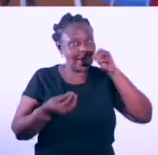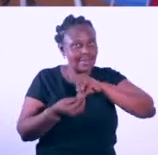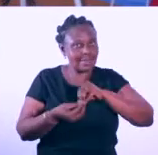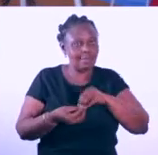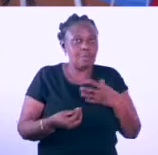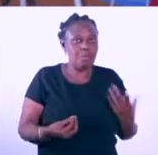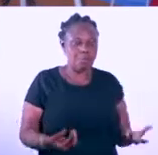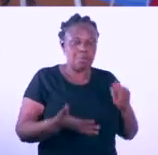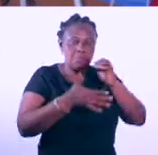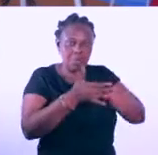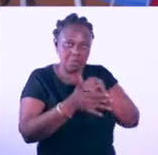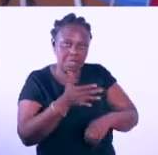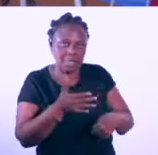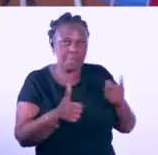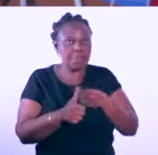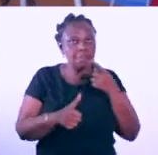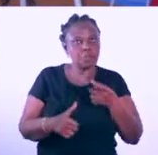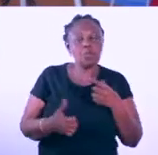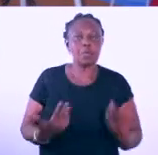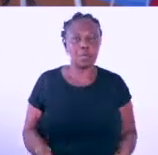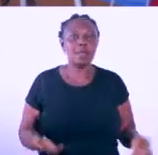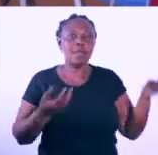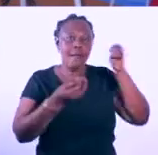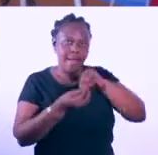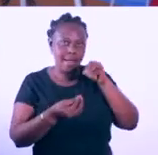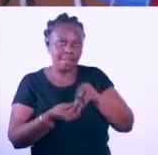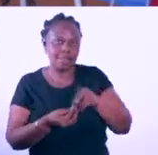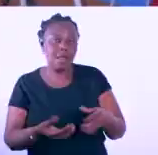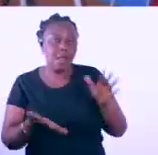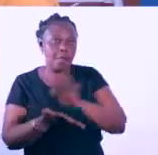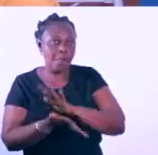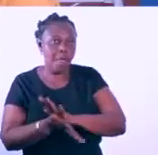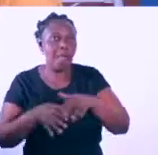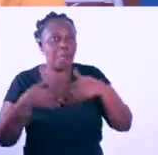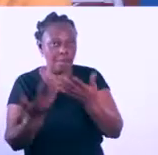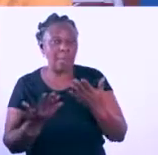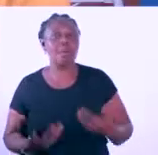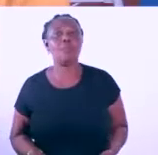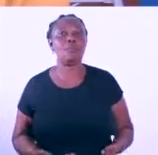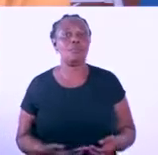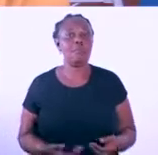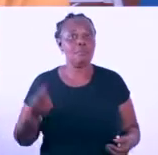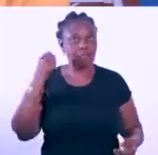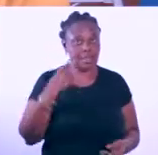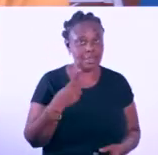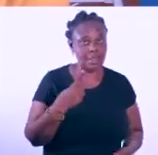Addition. You want to do addition. So, I'm going to give you a sheet of paper. Okay?